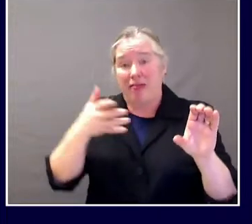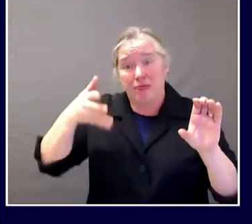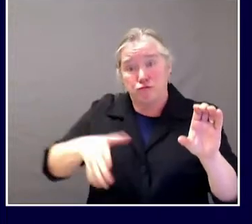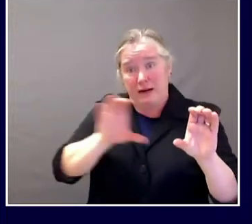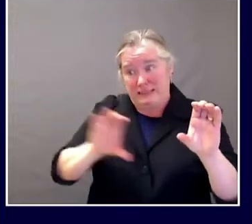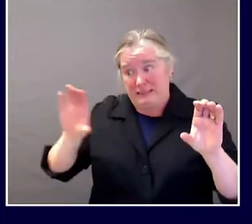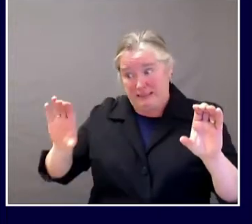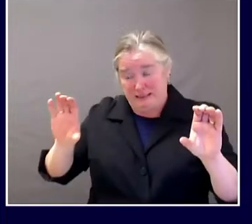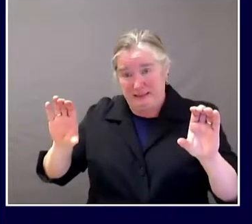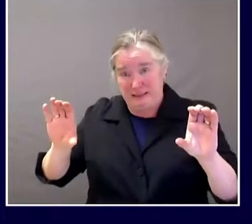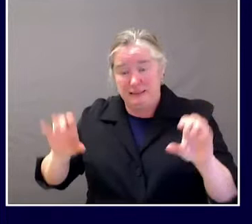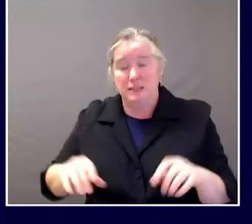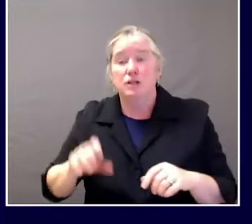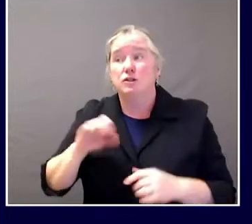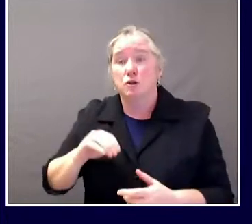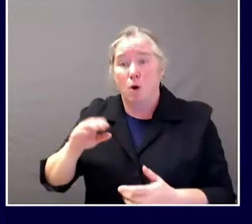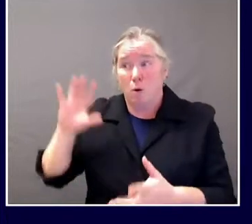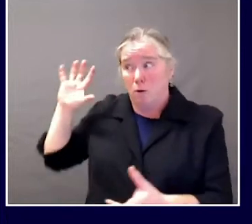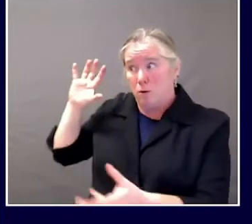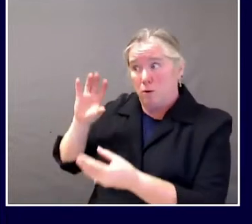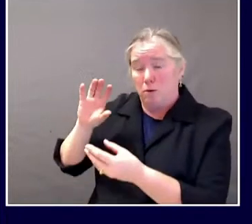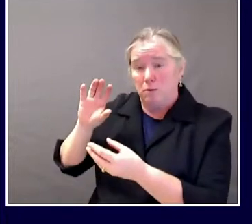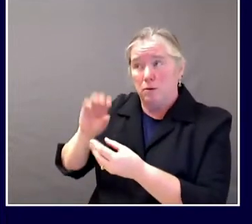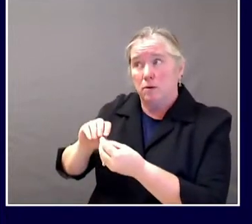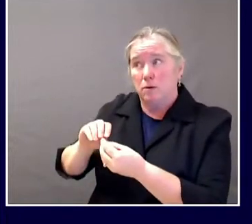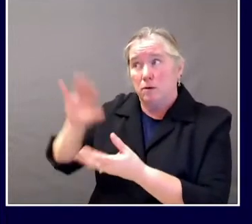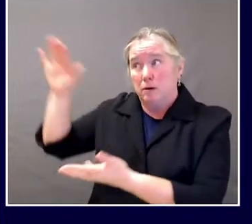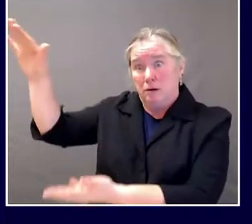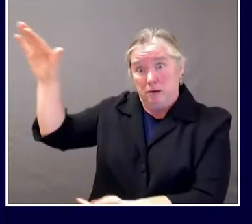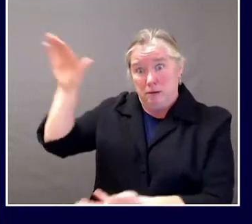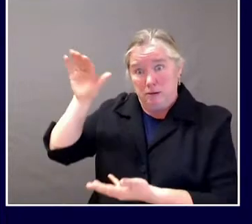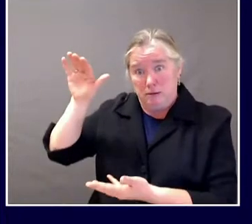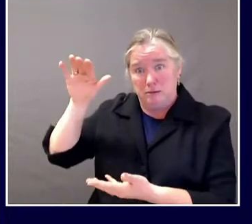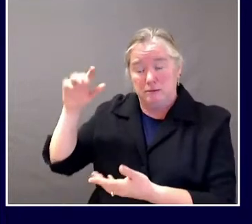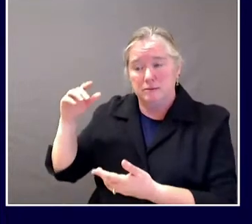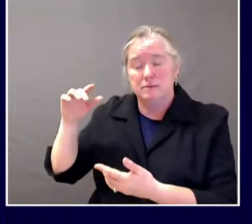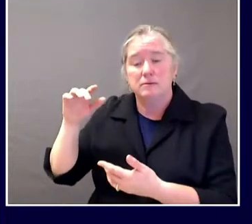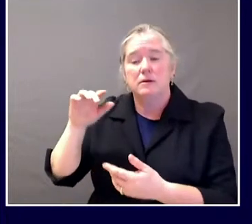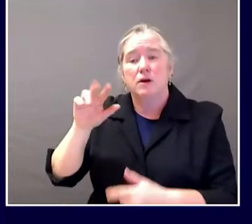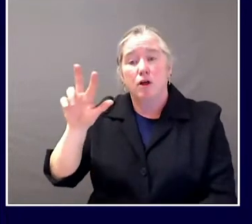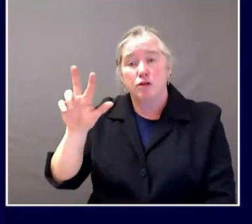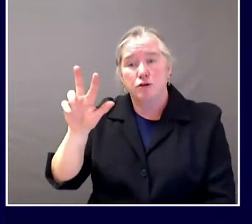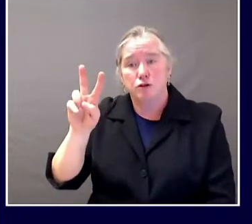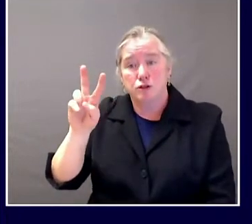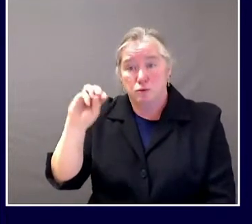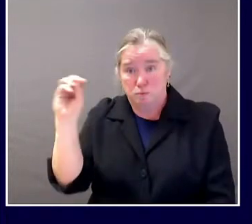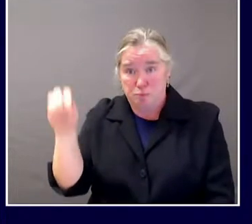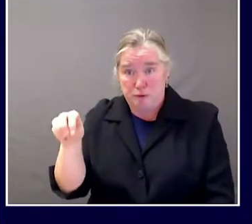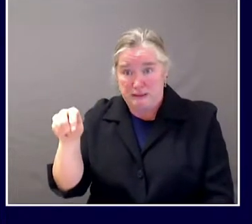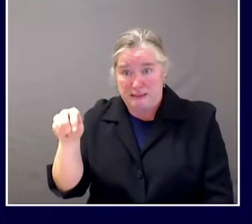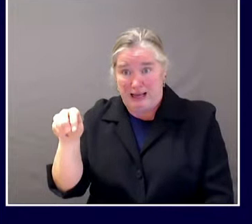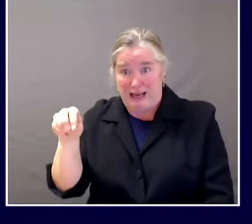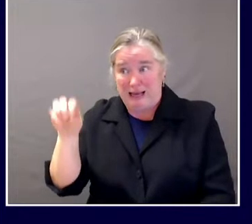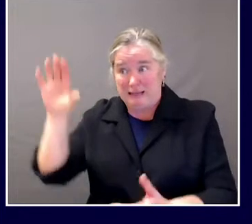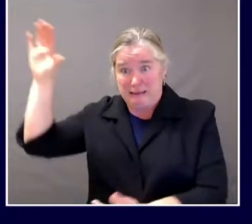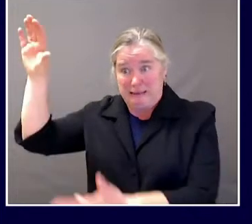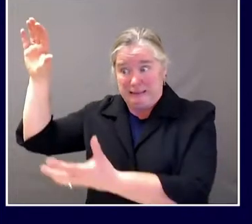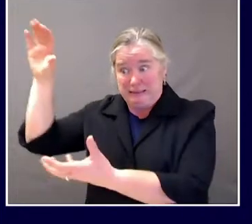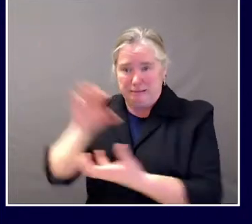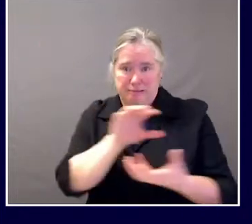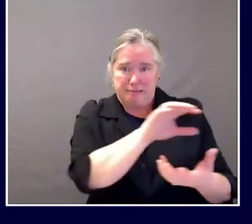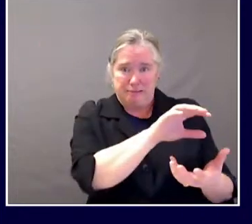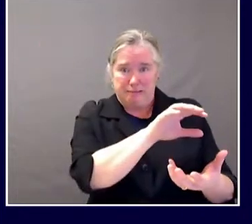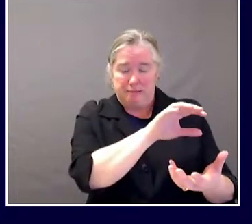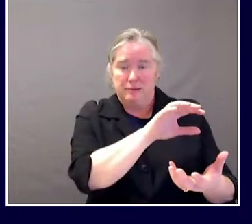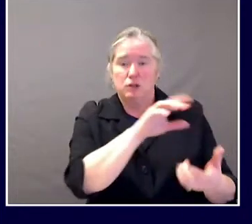of last night, 32% to be exact, have been allocated to that long-term pharmacy